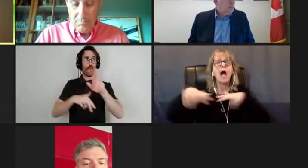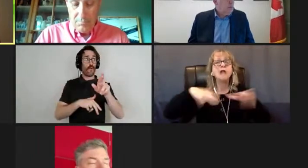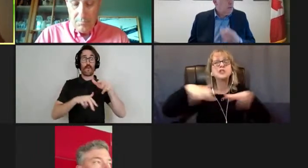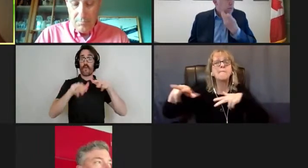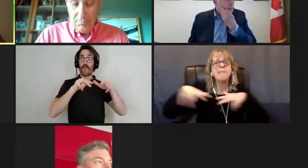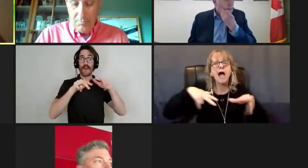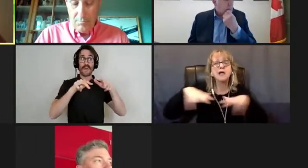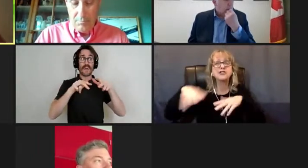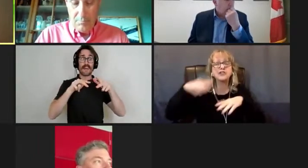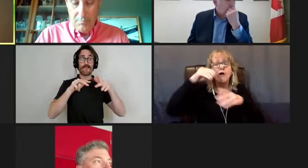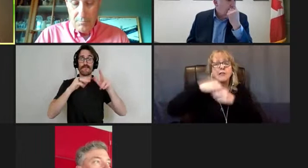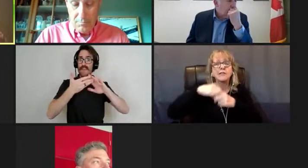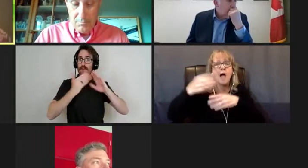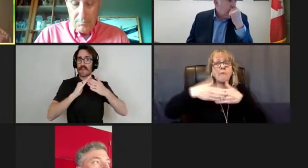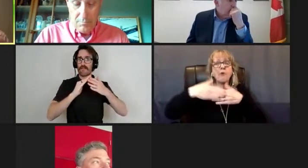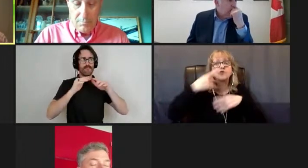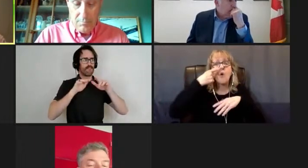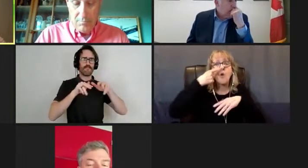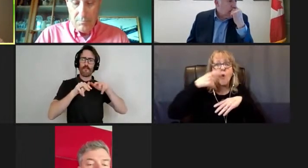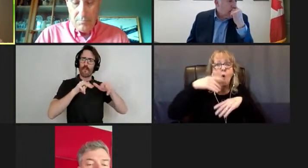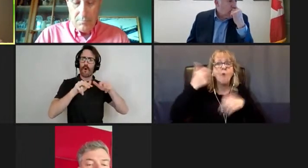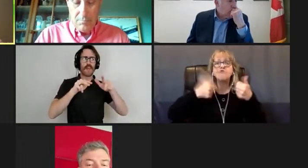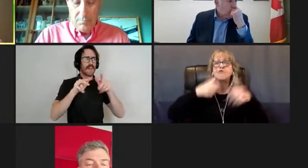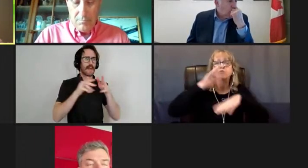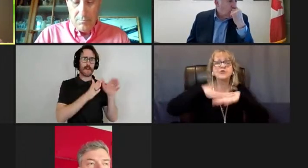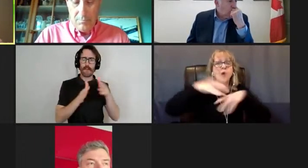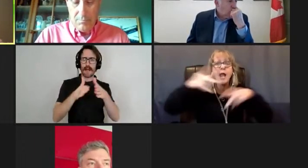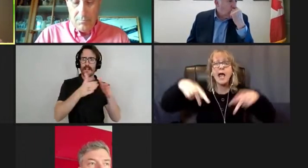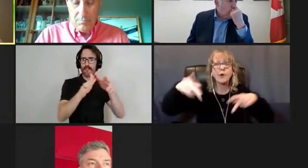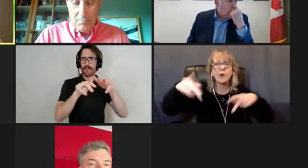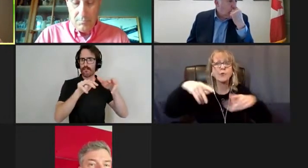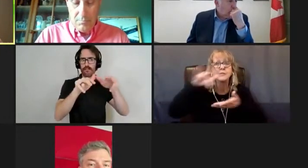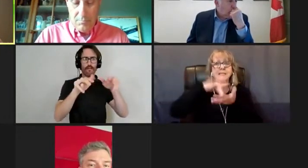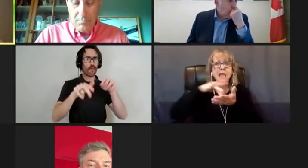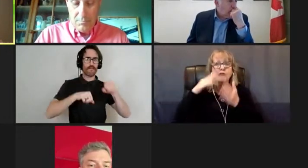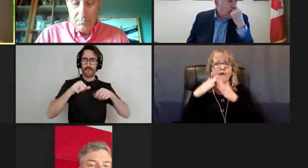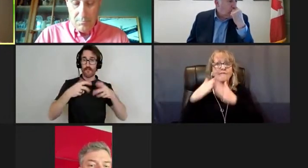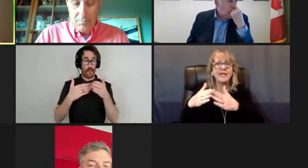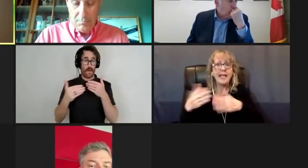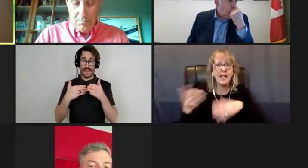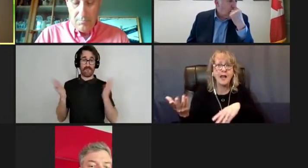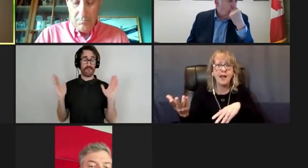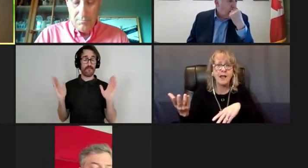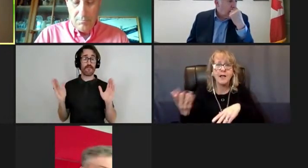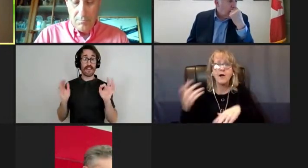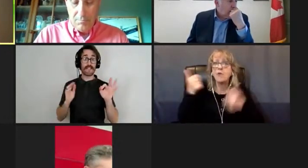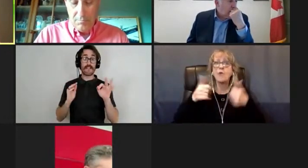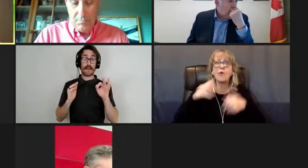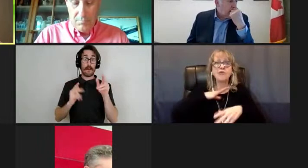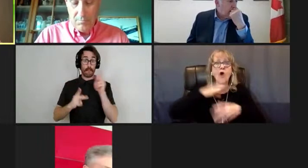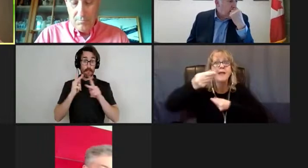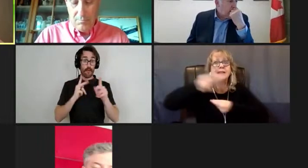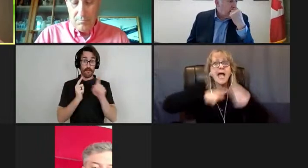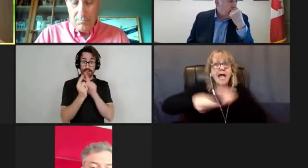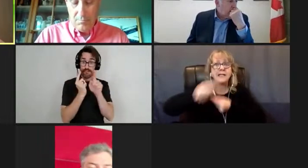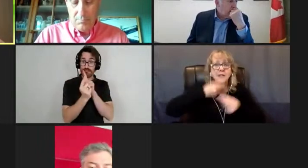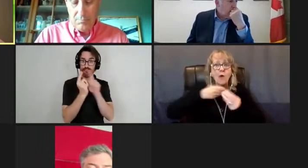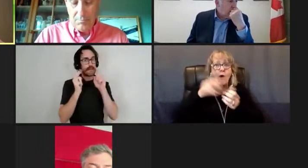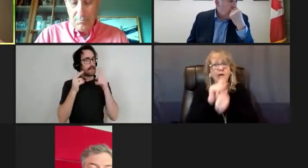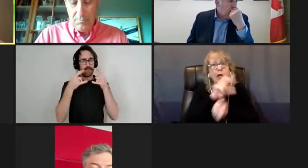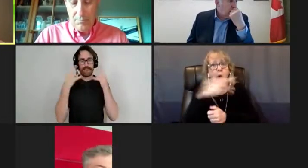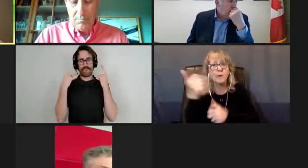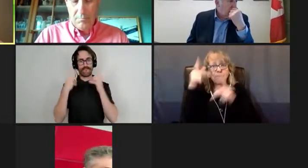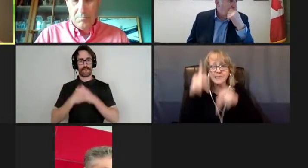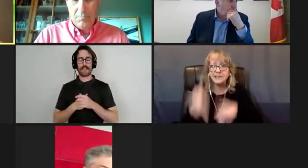down streets or other paths, or otherwise interacting with other people. We really need to double down now, reduce our number